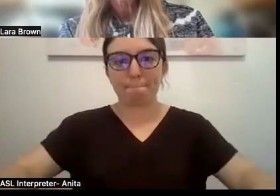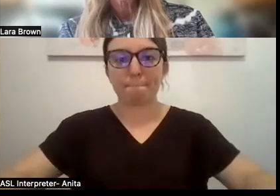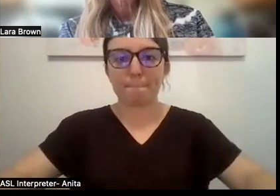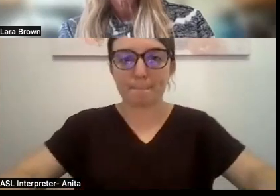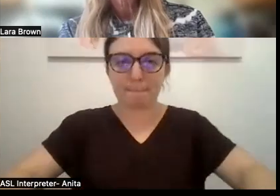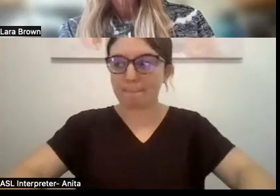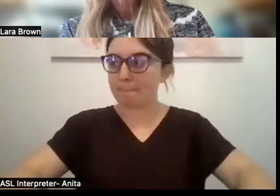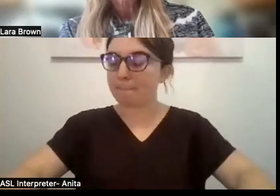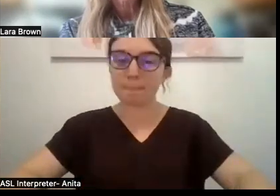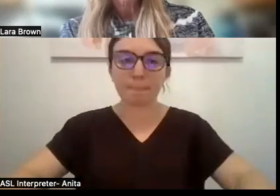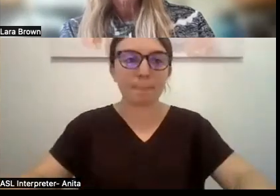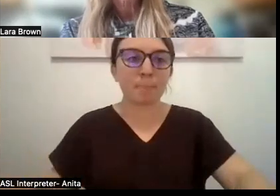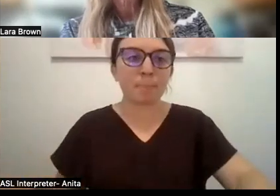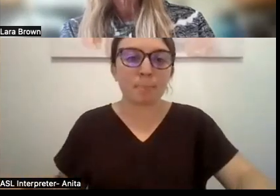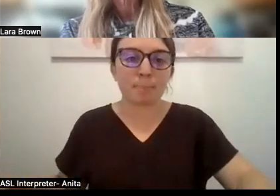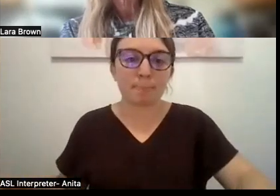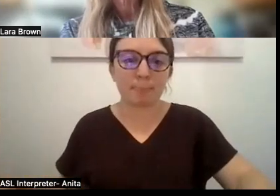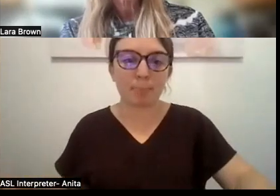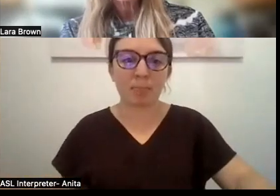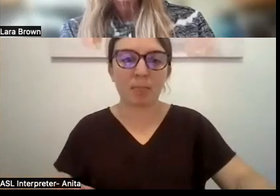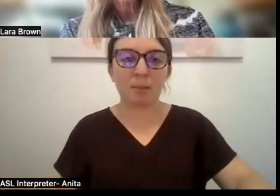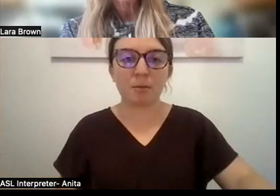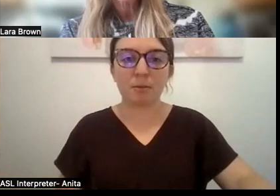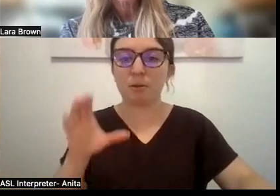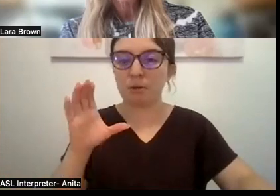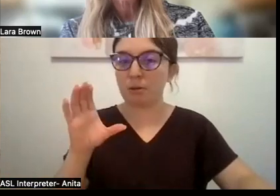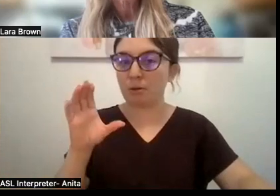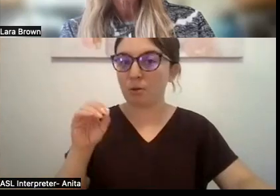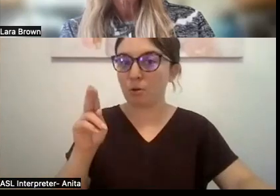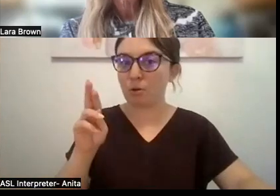Courtney Cohen, you had another question?